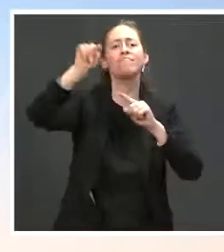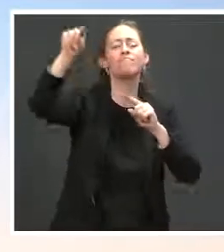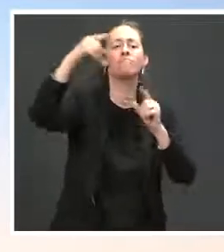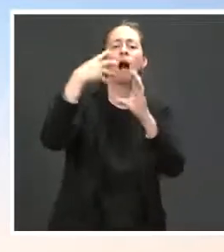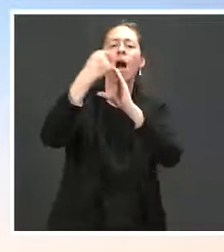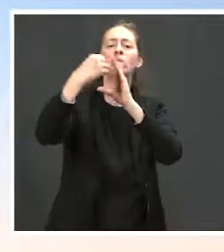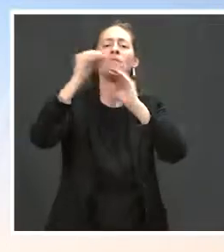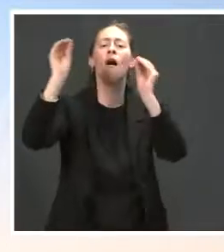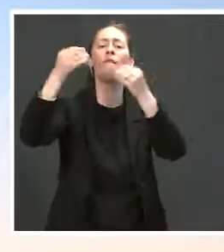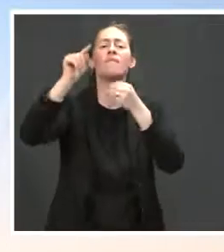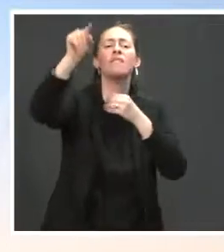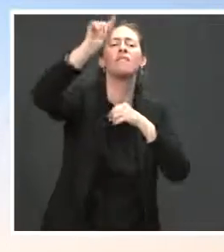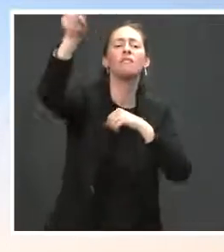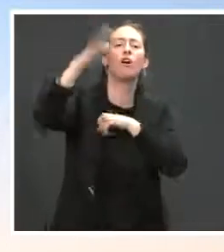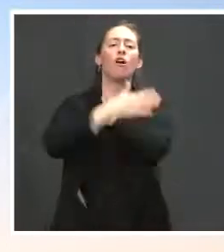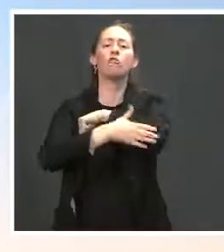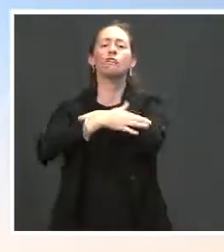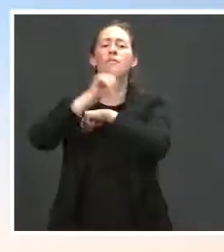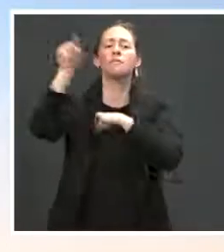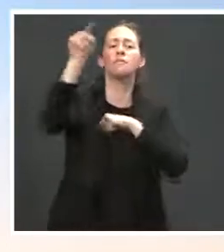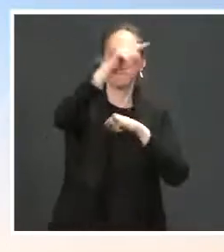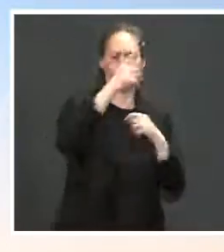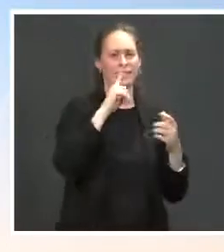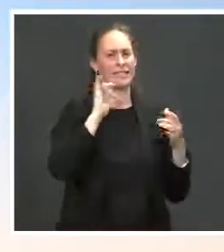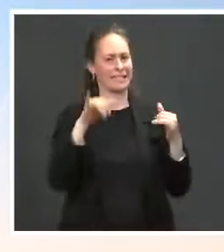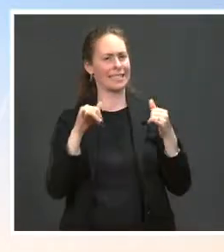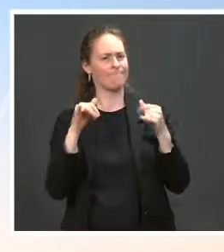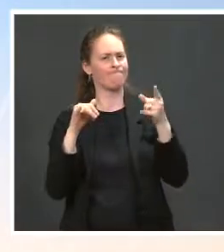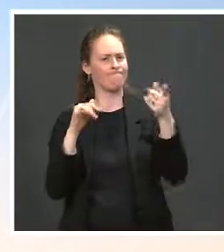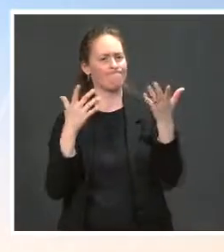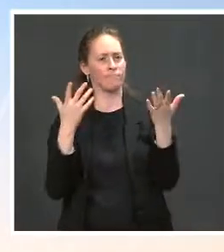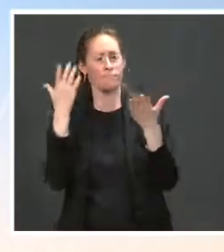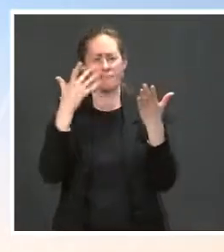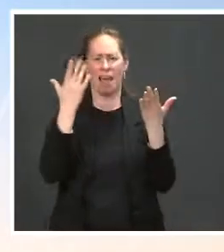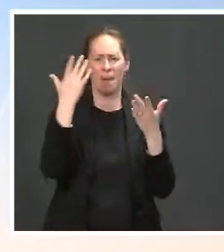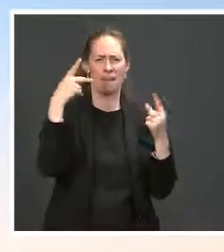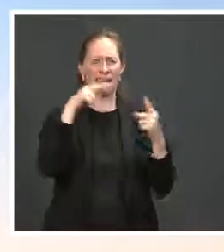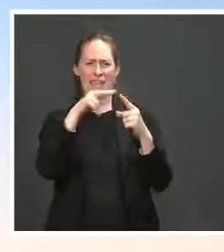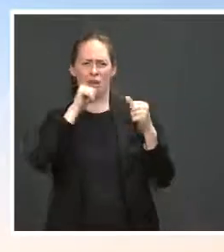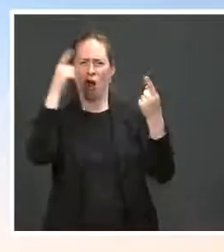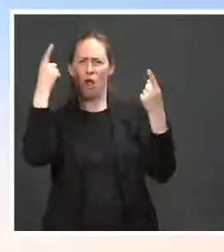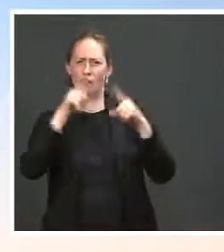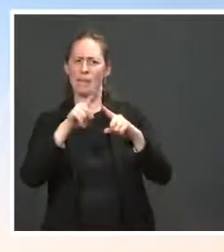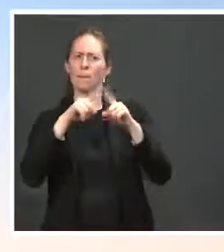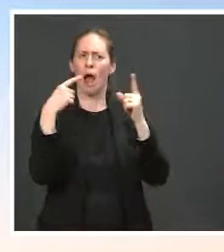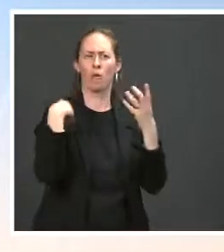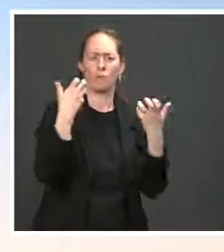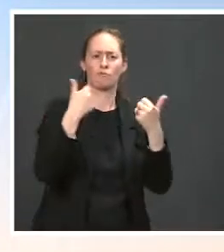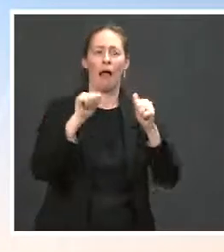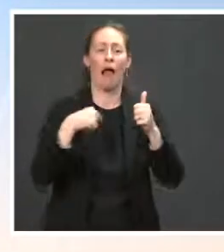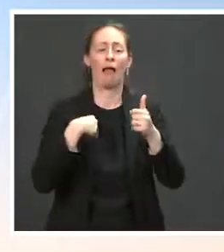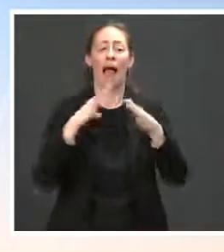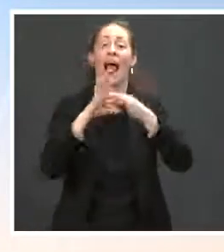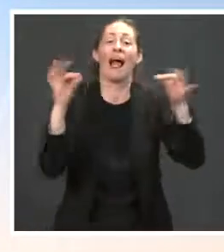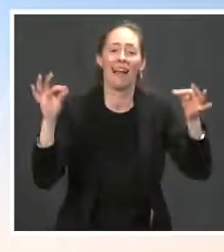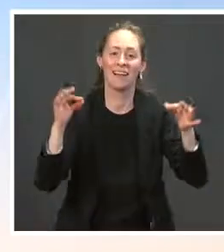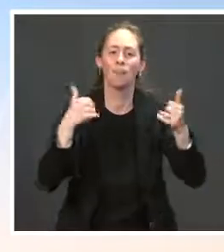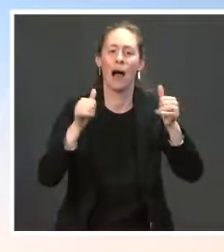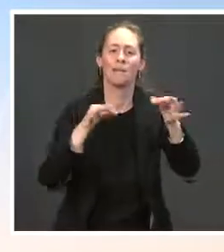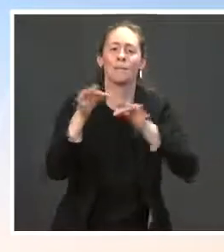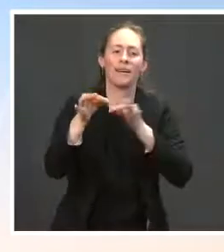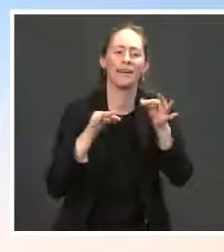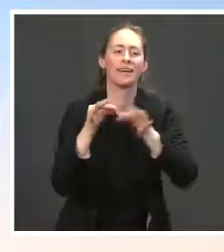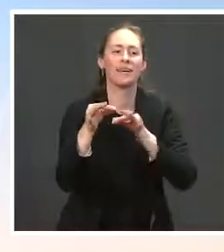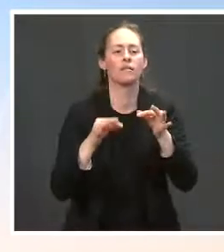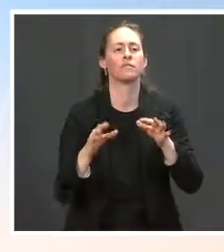certainly, and this is one of the points I think maybe we weren't in agreement, but I think you were getting to, or what I was trying to get to, is that it's also these high caps,